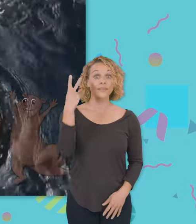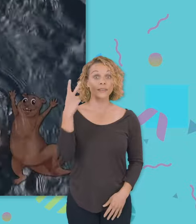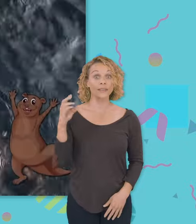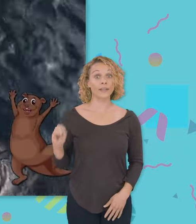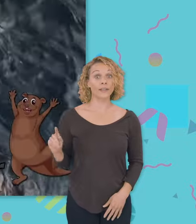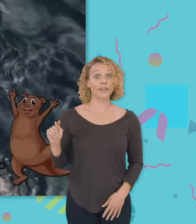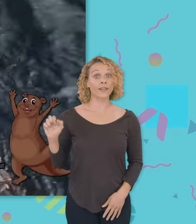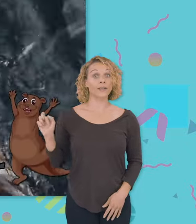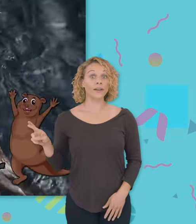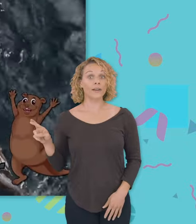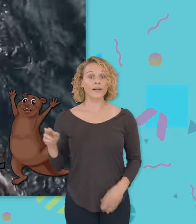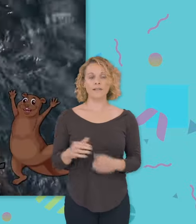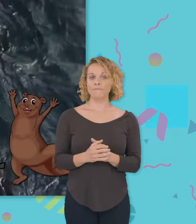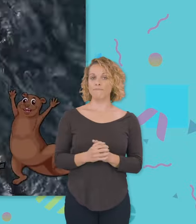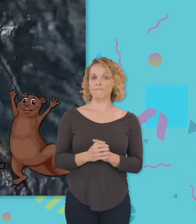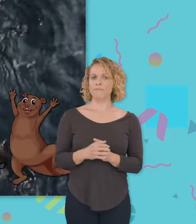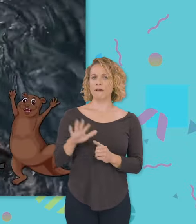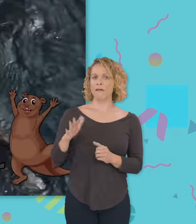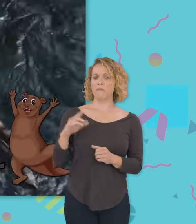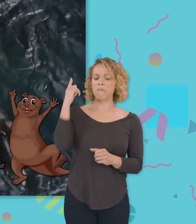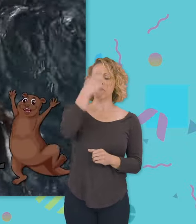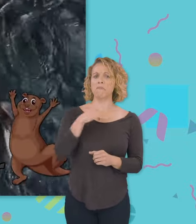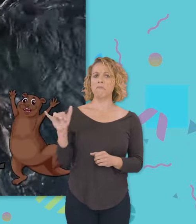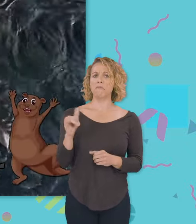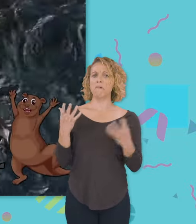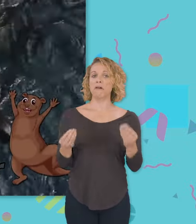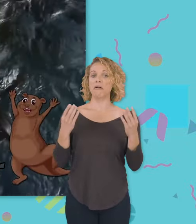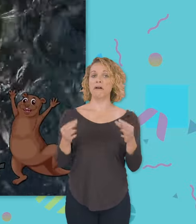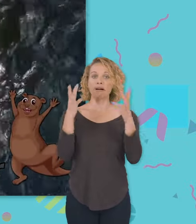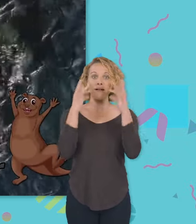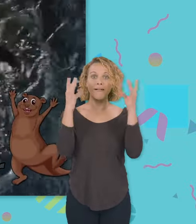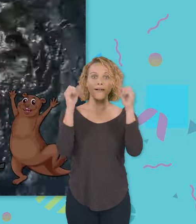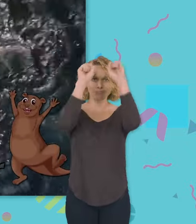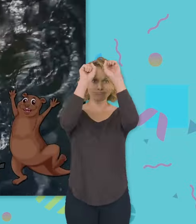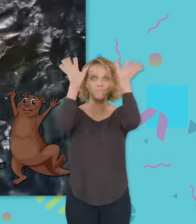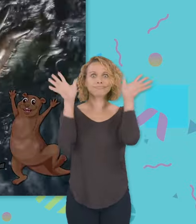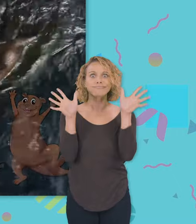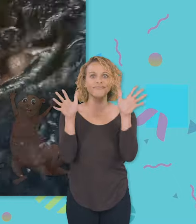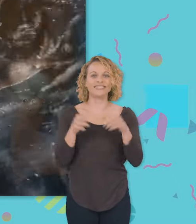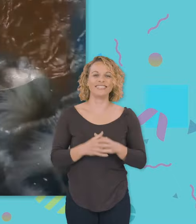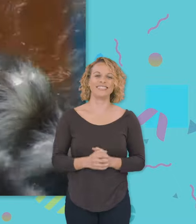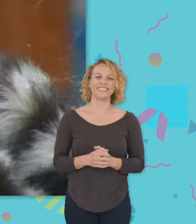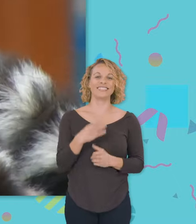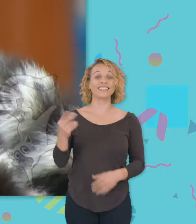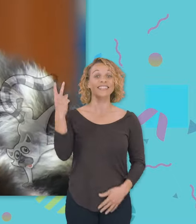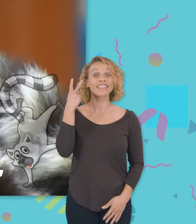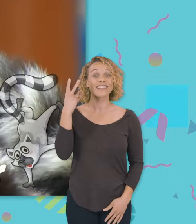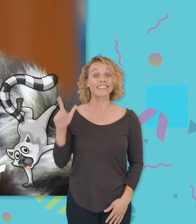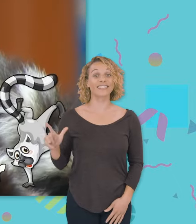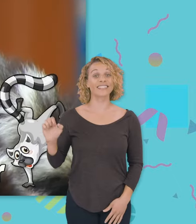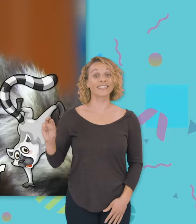I see an otter. He kinda looks like a wet fluffy cat. And